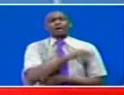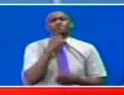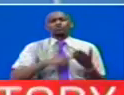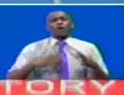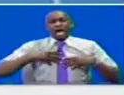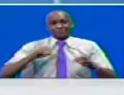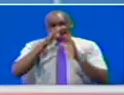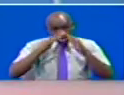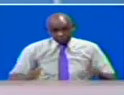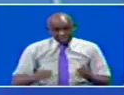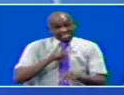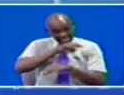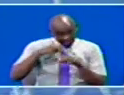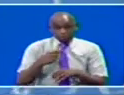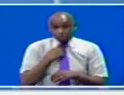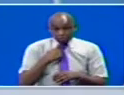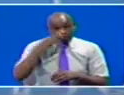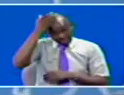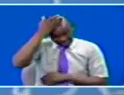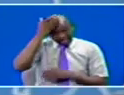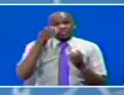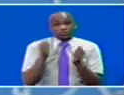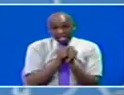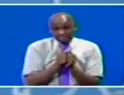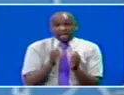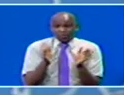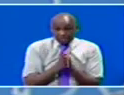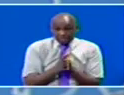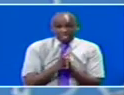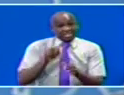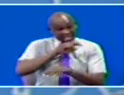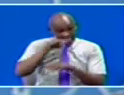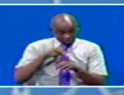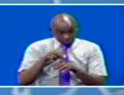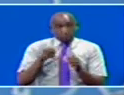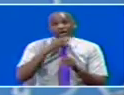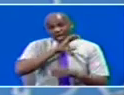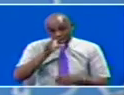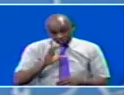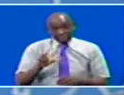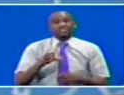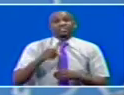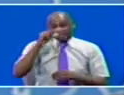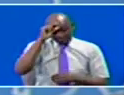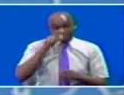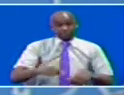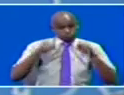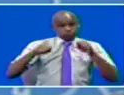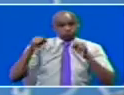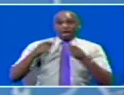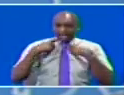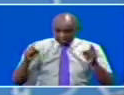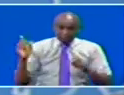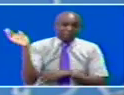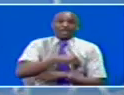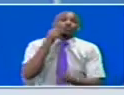Afya House now, where the National Union of Nurses is together with the national and county government officials announcing their return